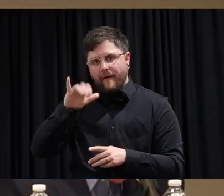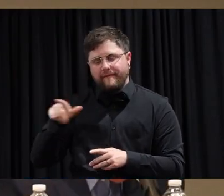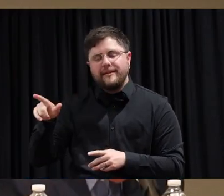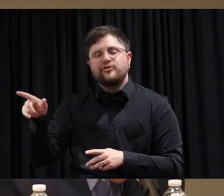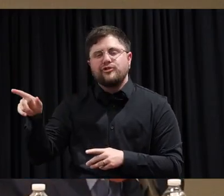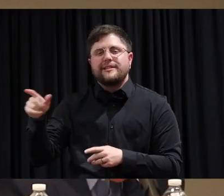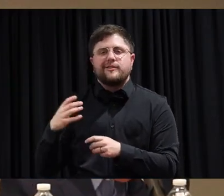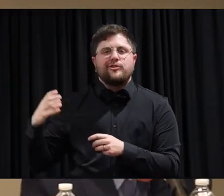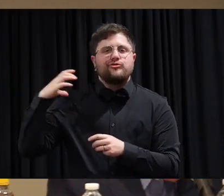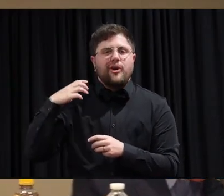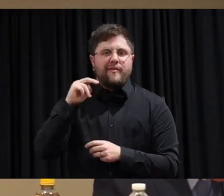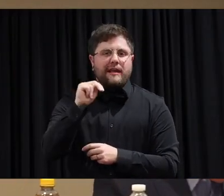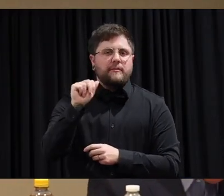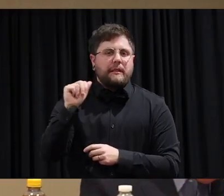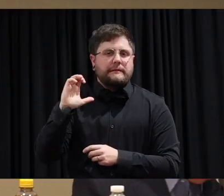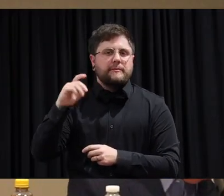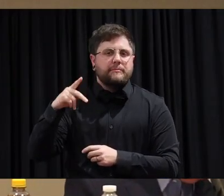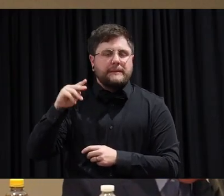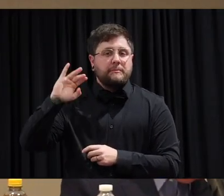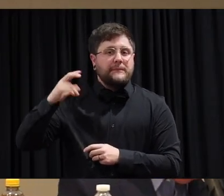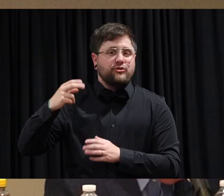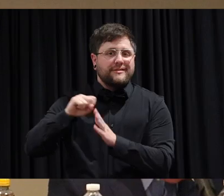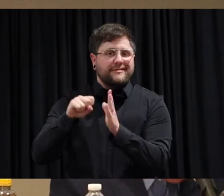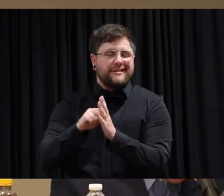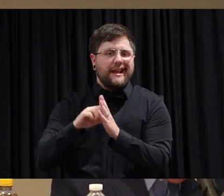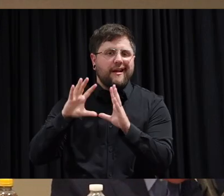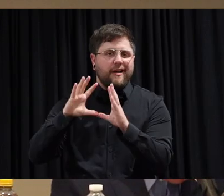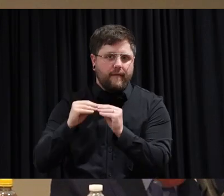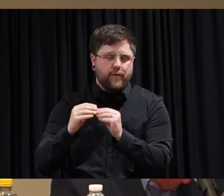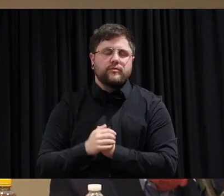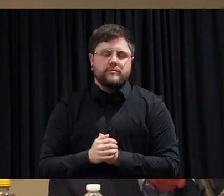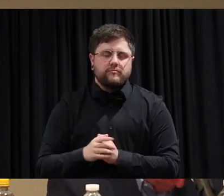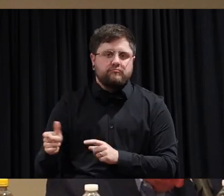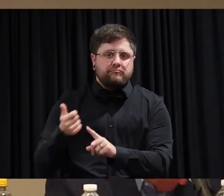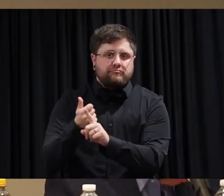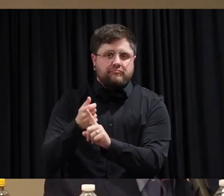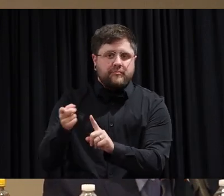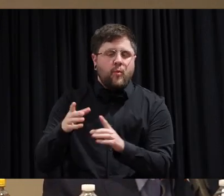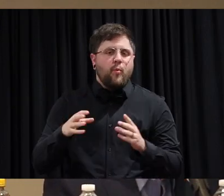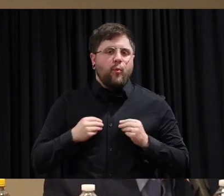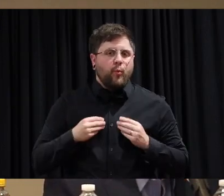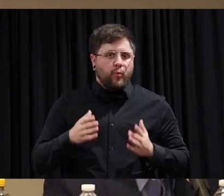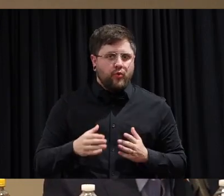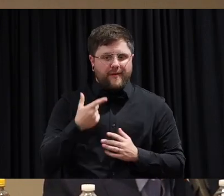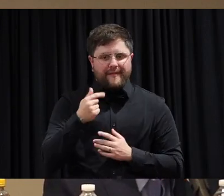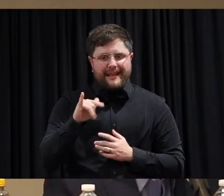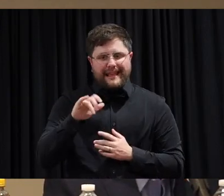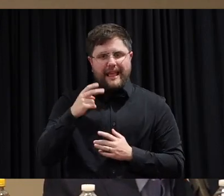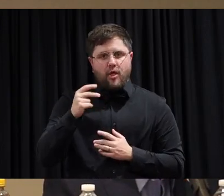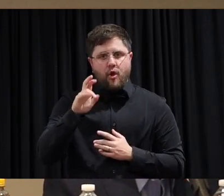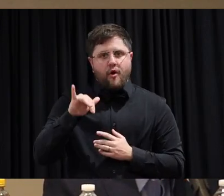the NAACP's Michigan State Conference. She is also the owner of Gail